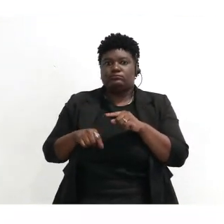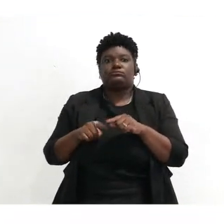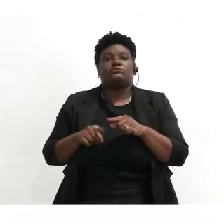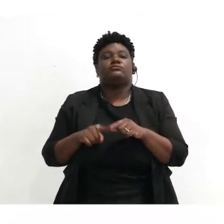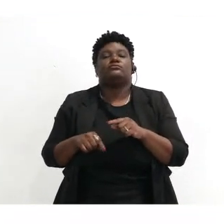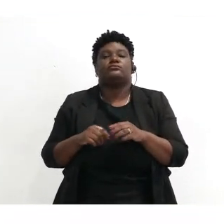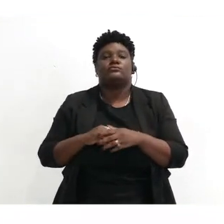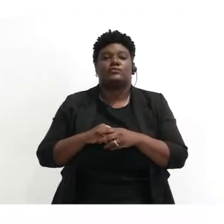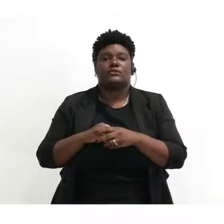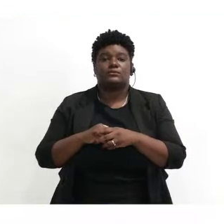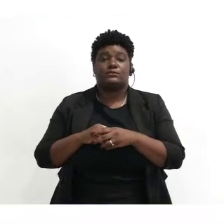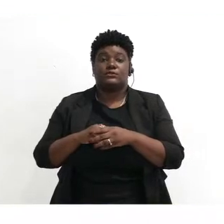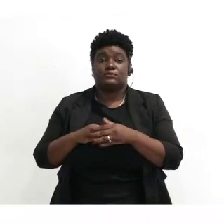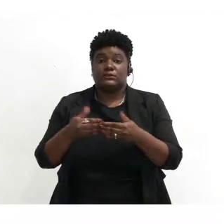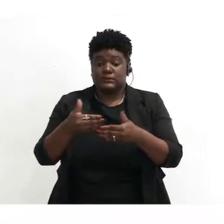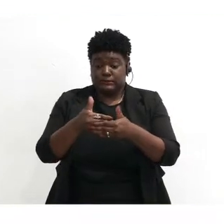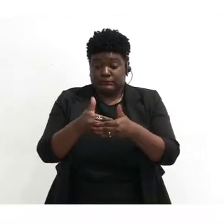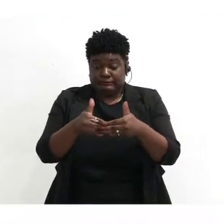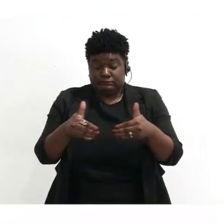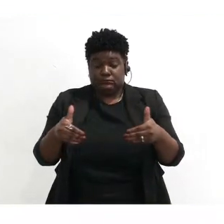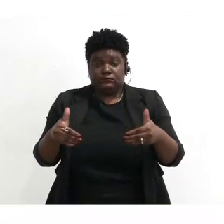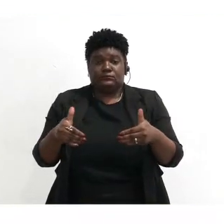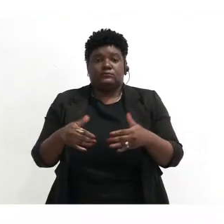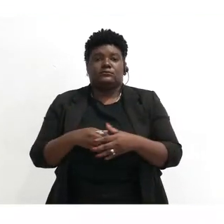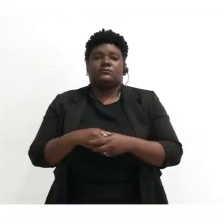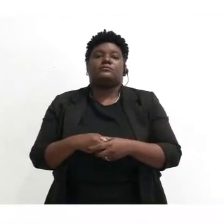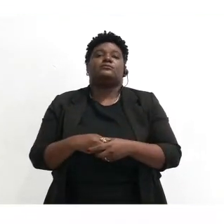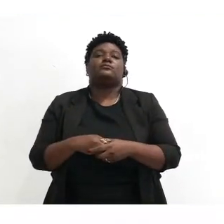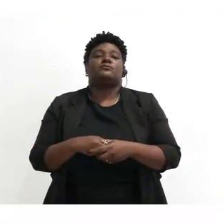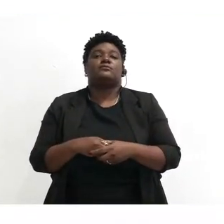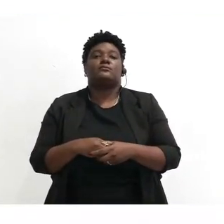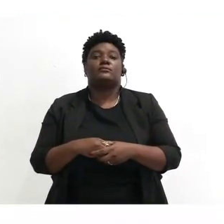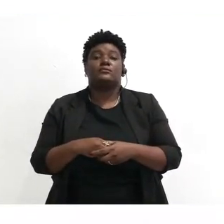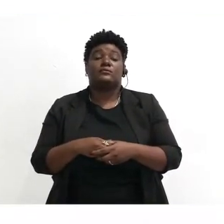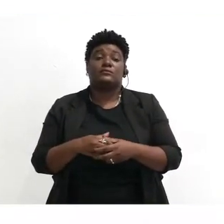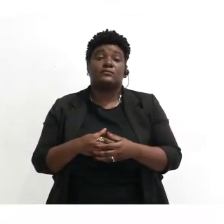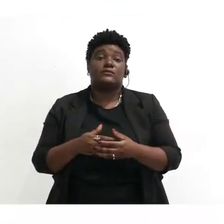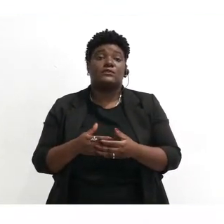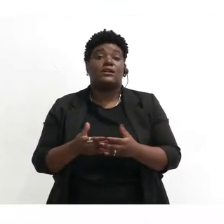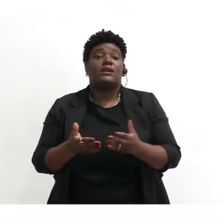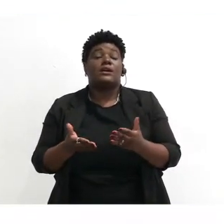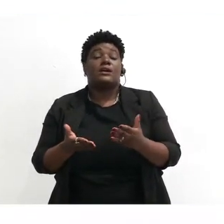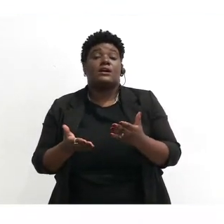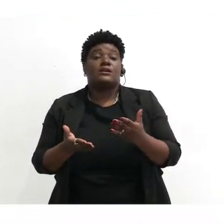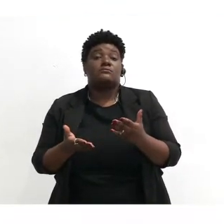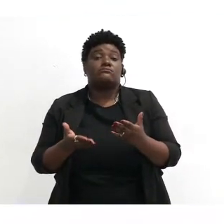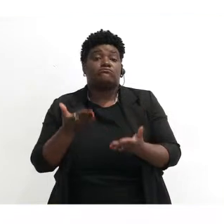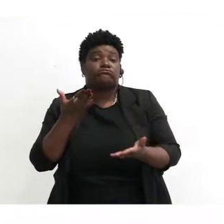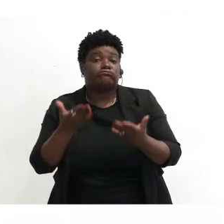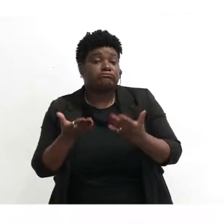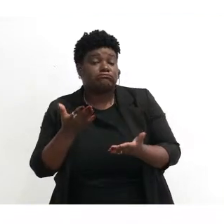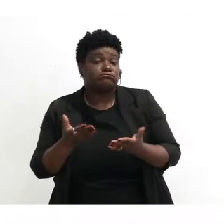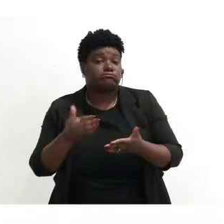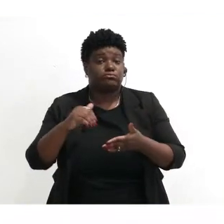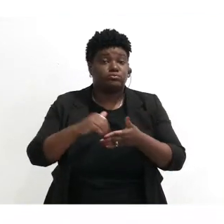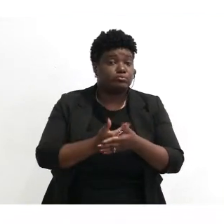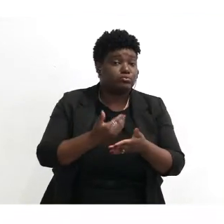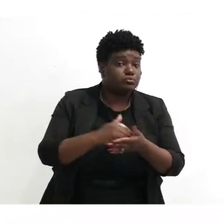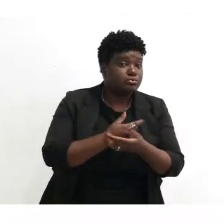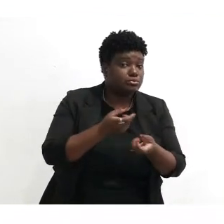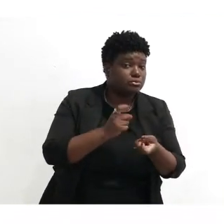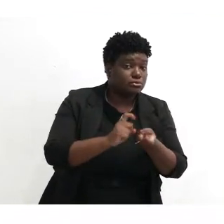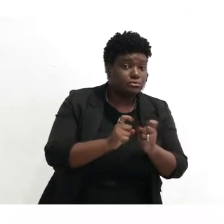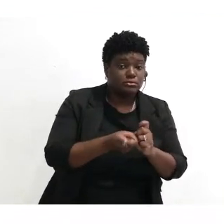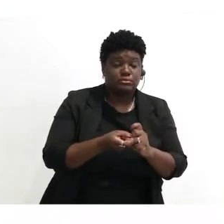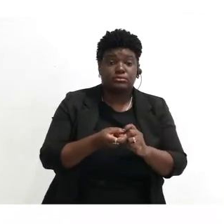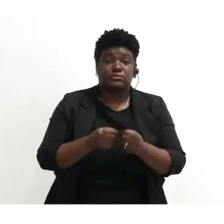And some technologies don't scale. They don't scale well. So you see on the chart at the right, logic scales pretty